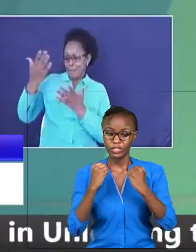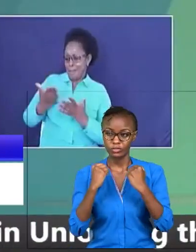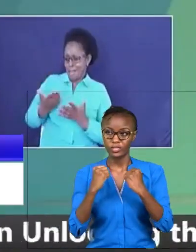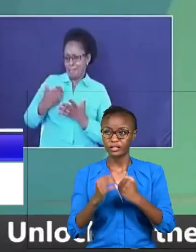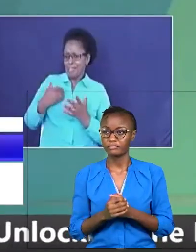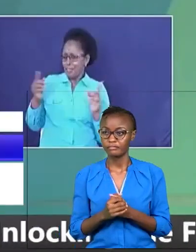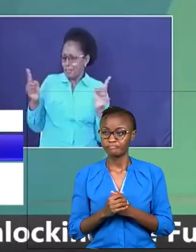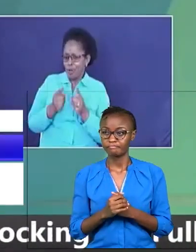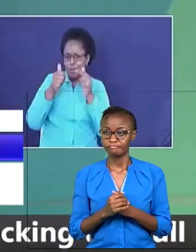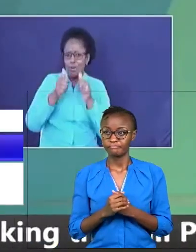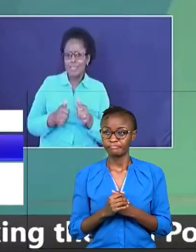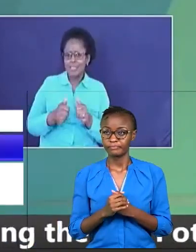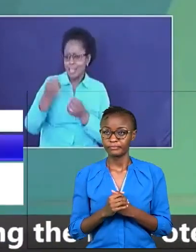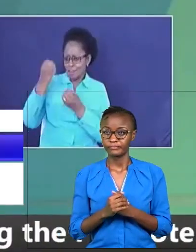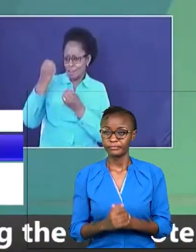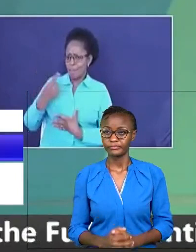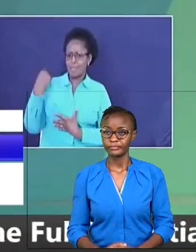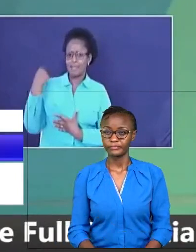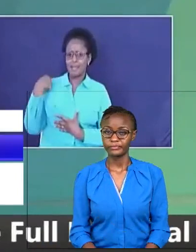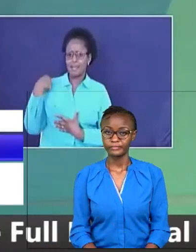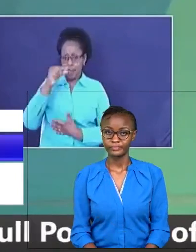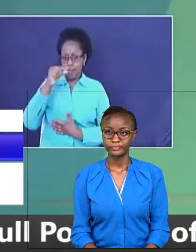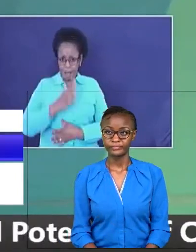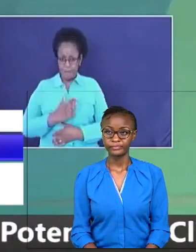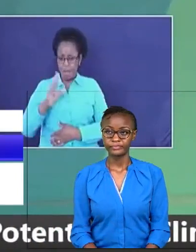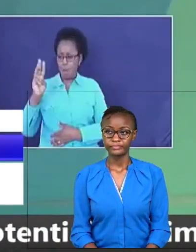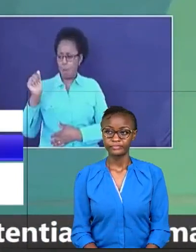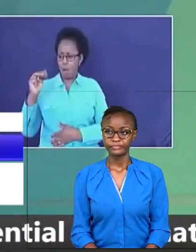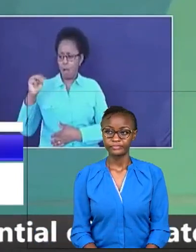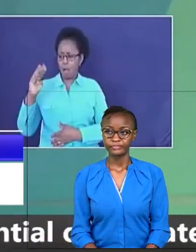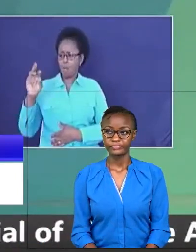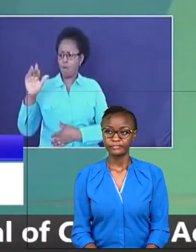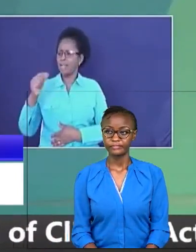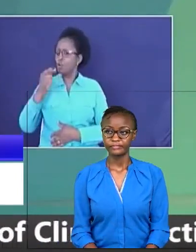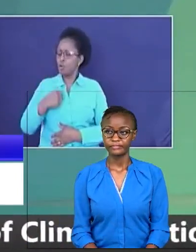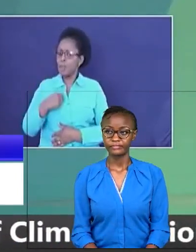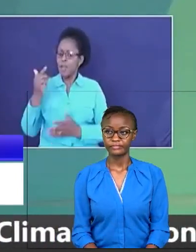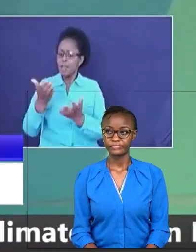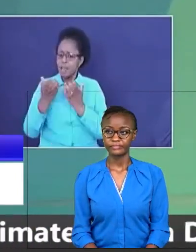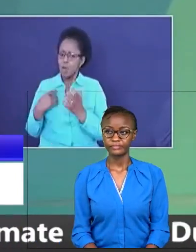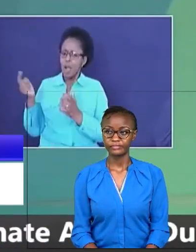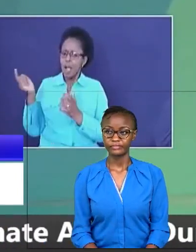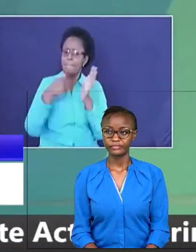yesterday by Governor Wambora, and he told me unahitajika Makueni mara moja.